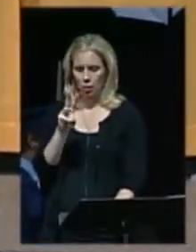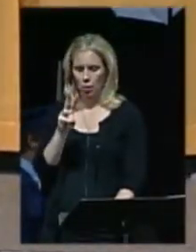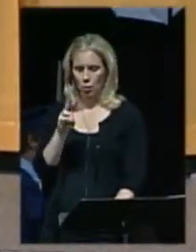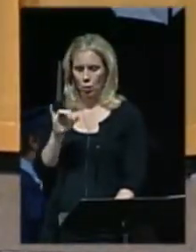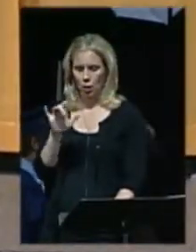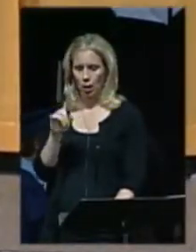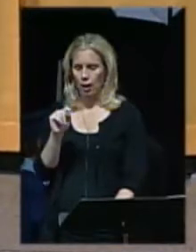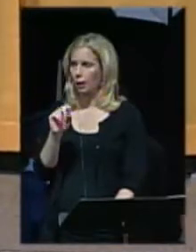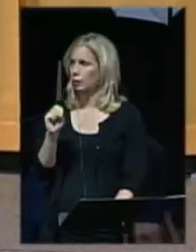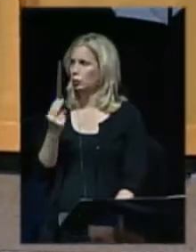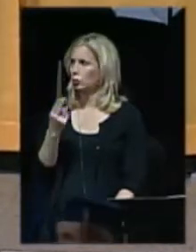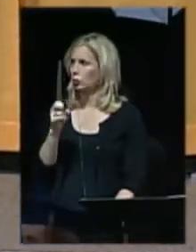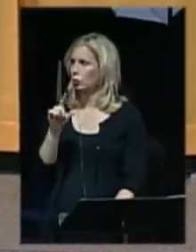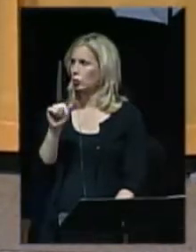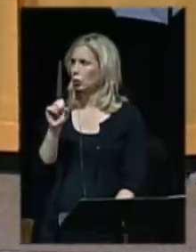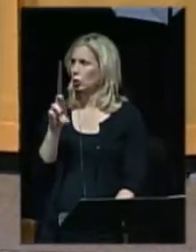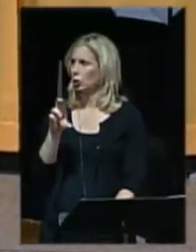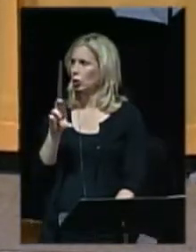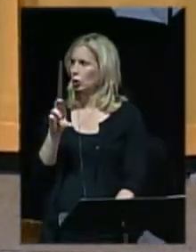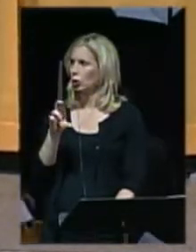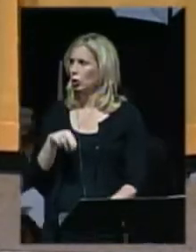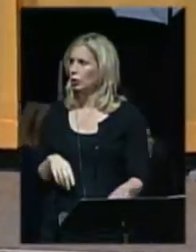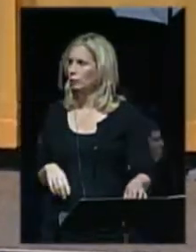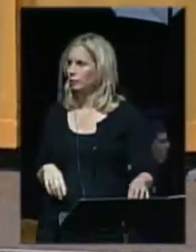Wyatt Schuler.